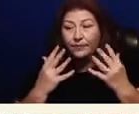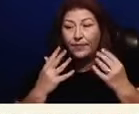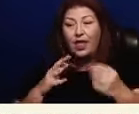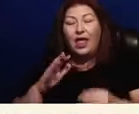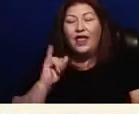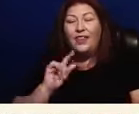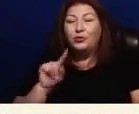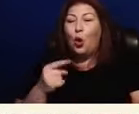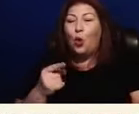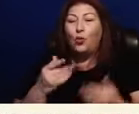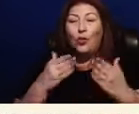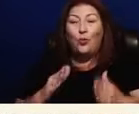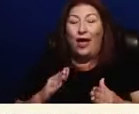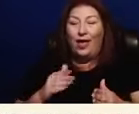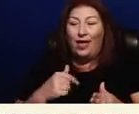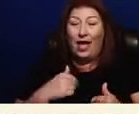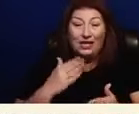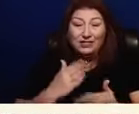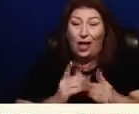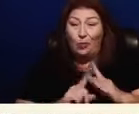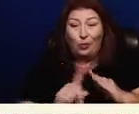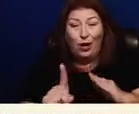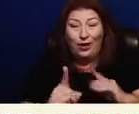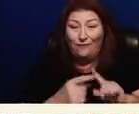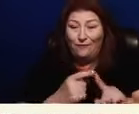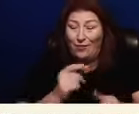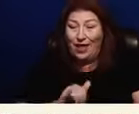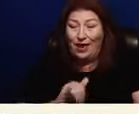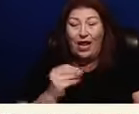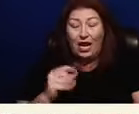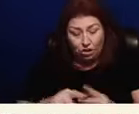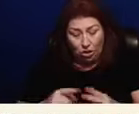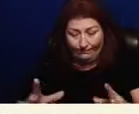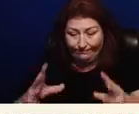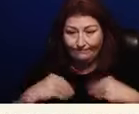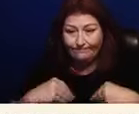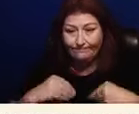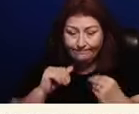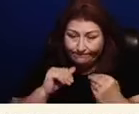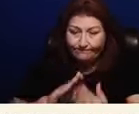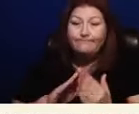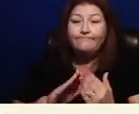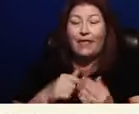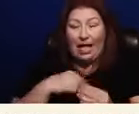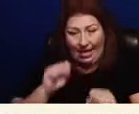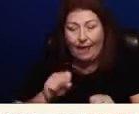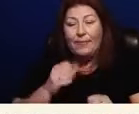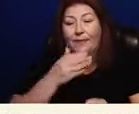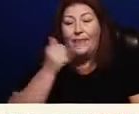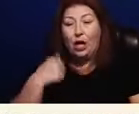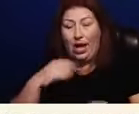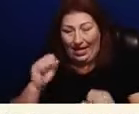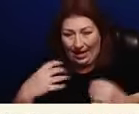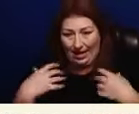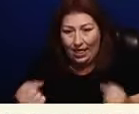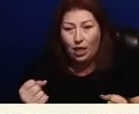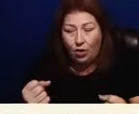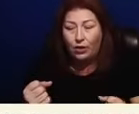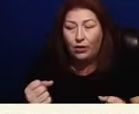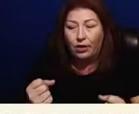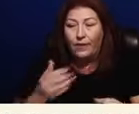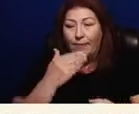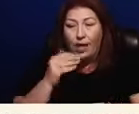only way, you know, I stopped running from it and I started embracing it so that I could be better. I could heal. I could be a better mom, right?